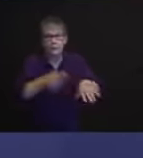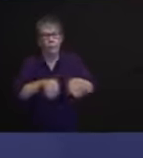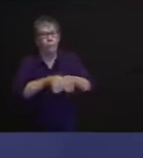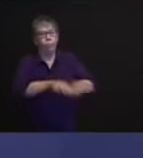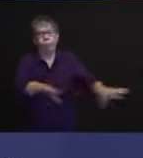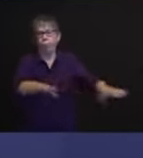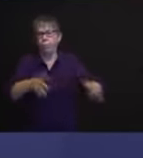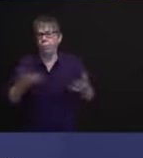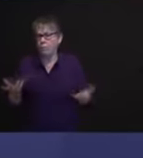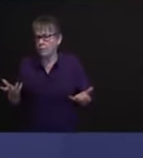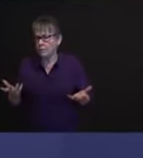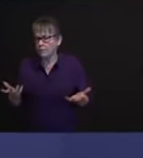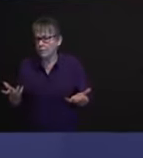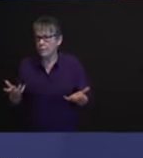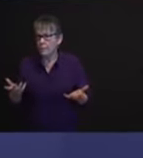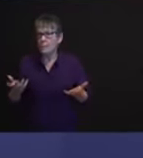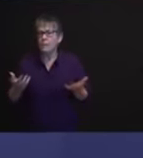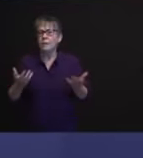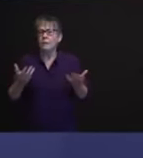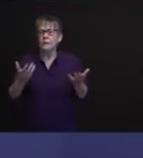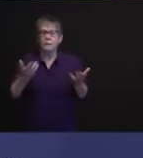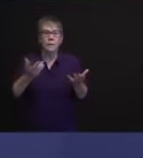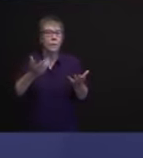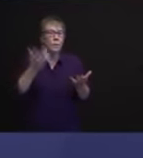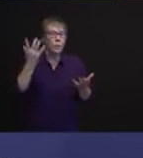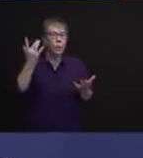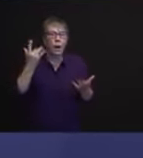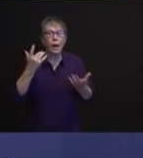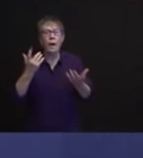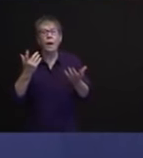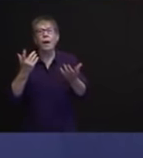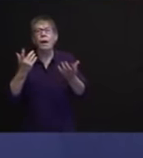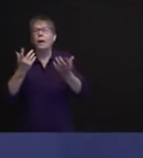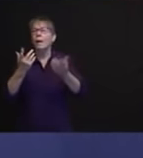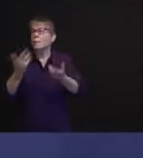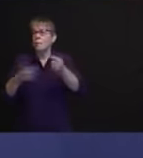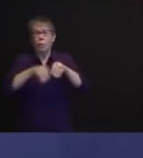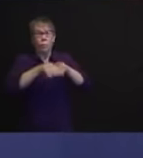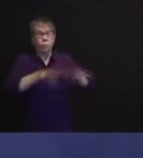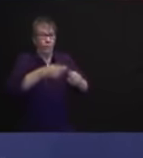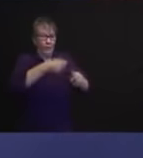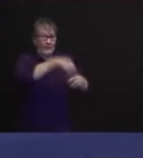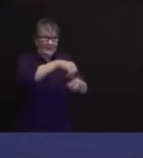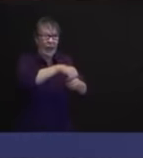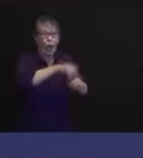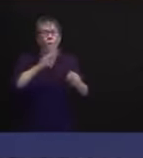that are epi-linked, meaning that have a clear link together, to constitute an outbreak.